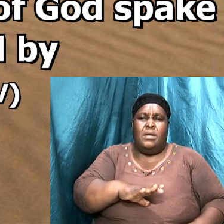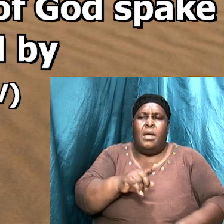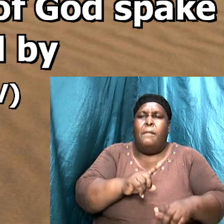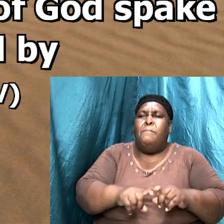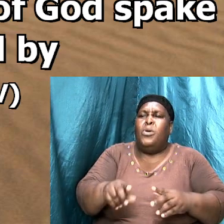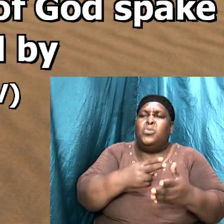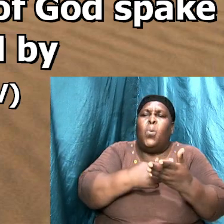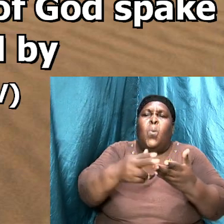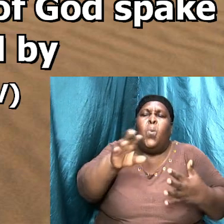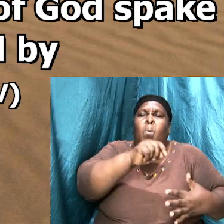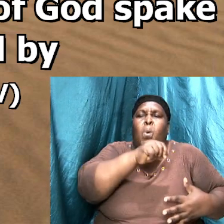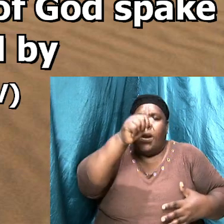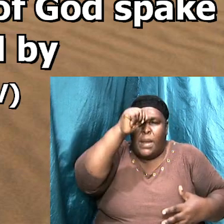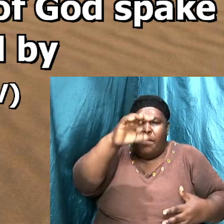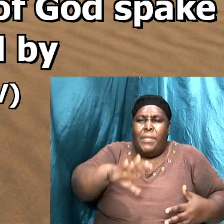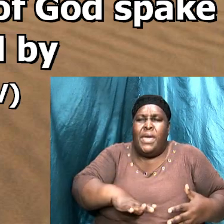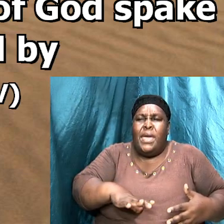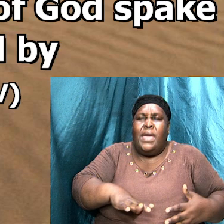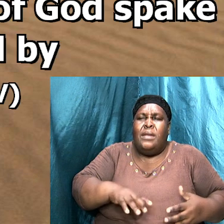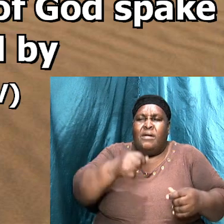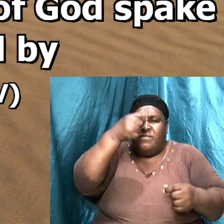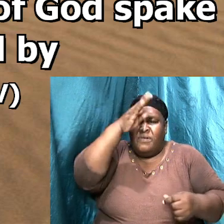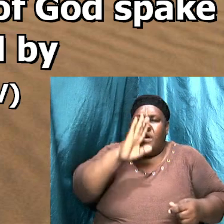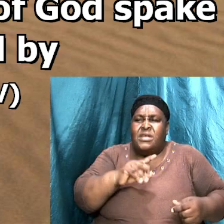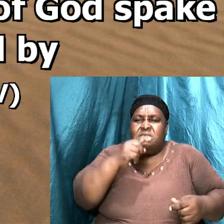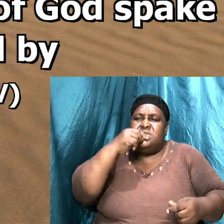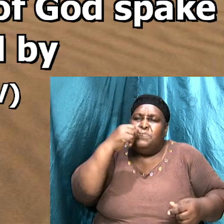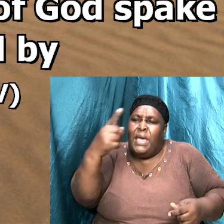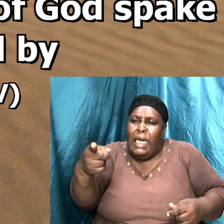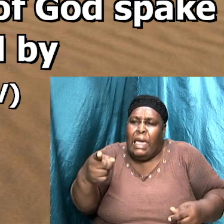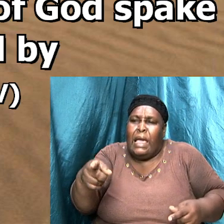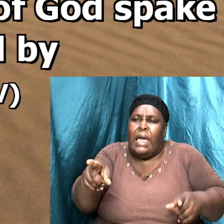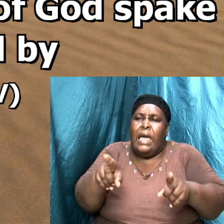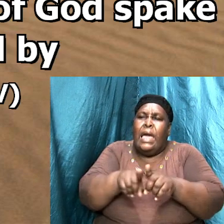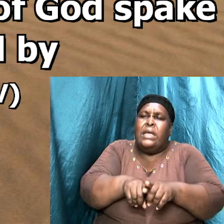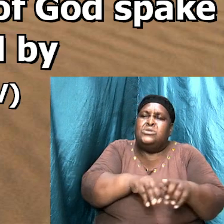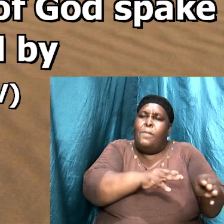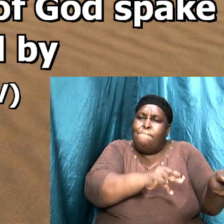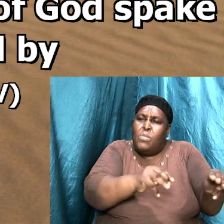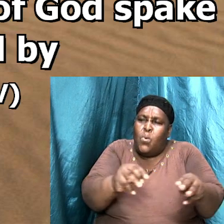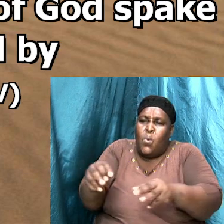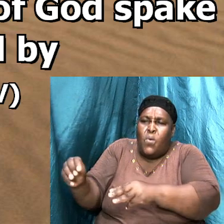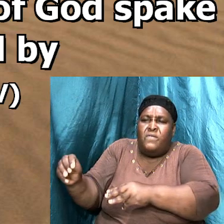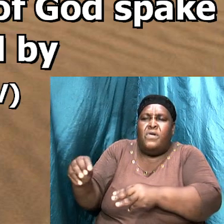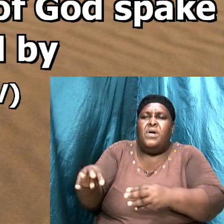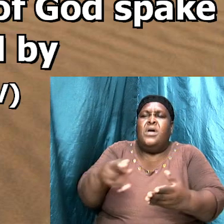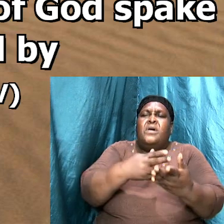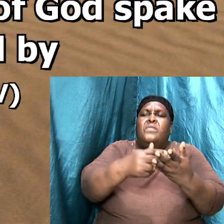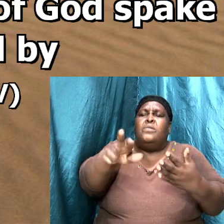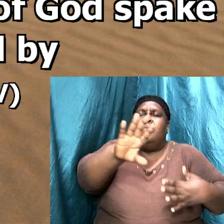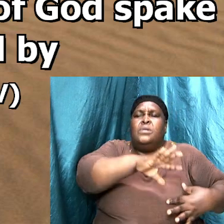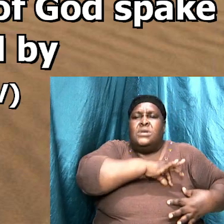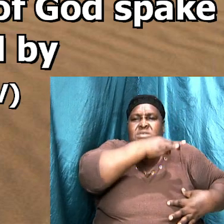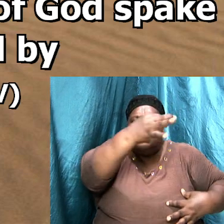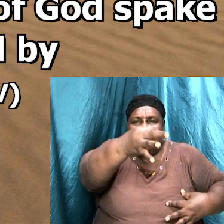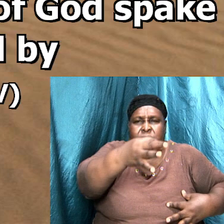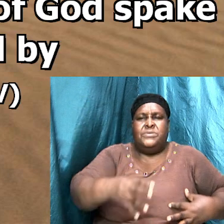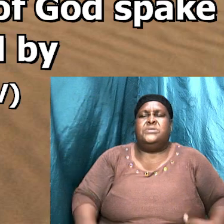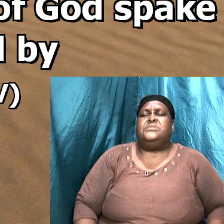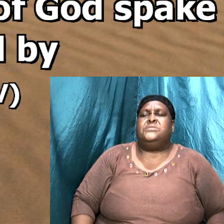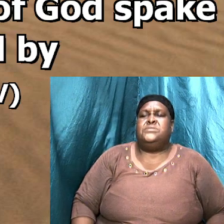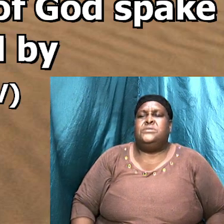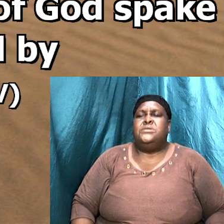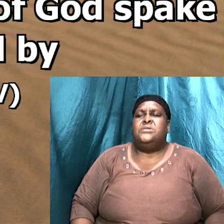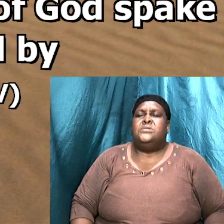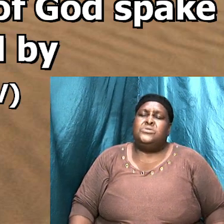but holy men of God speak as they were what? Moved by the Holy Ghost.